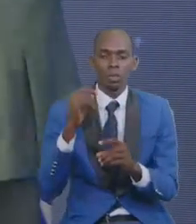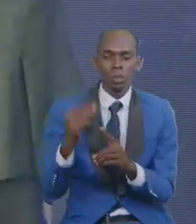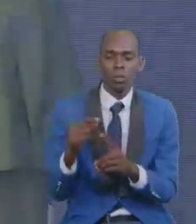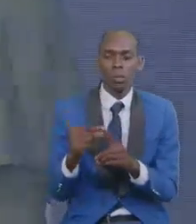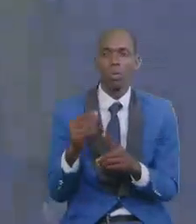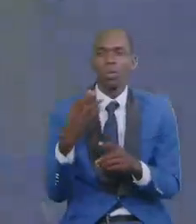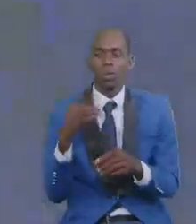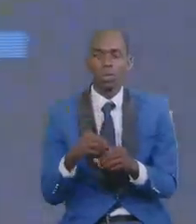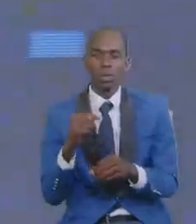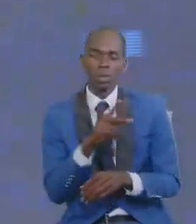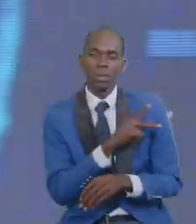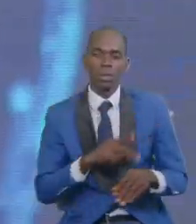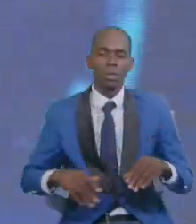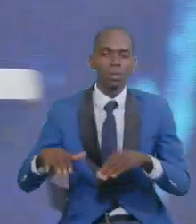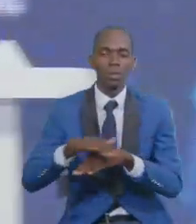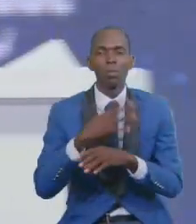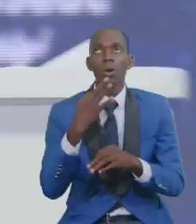God.